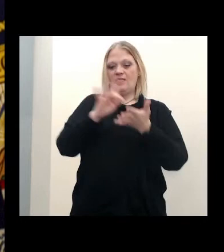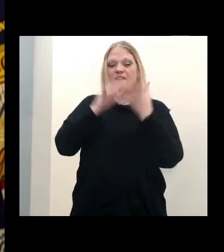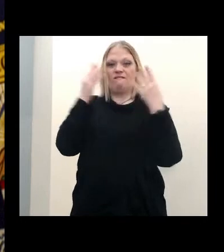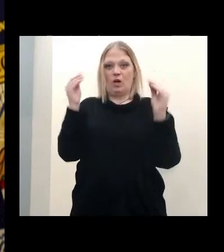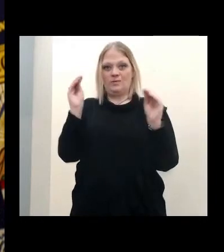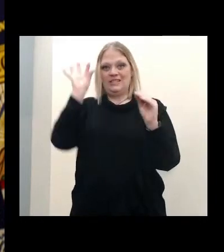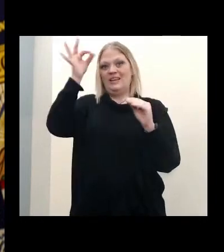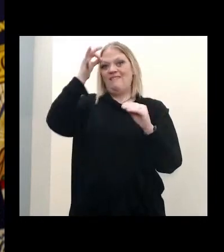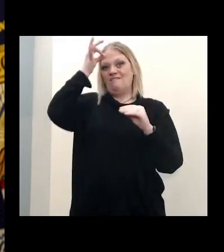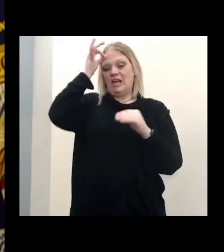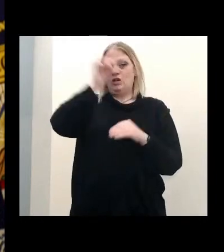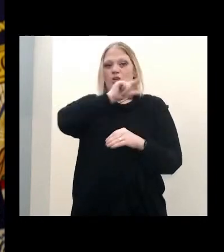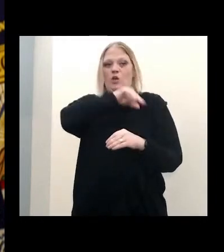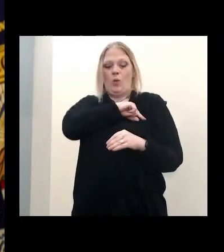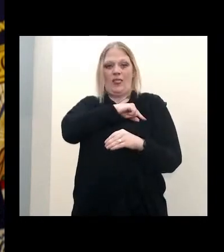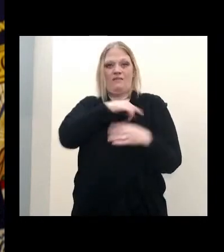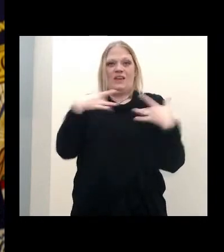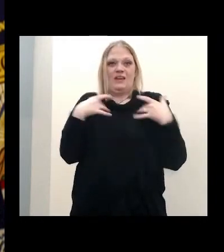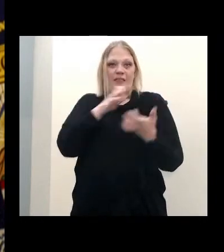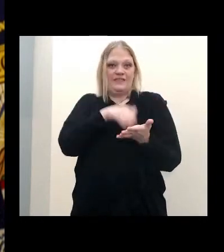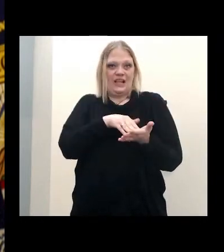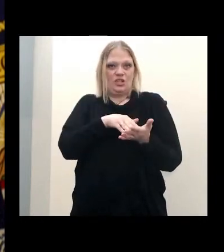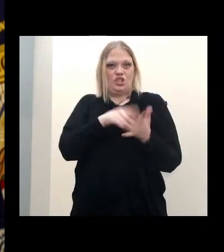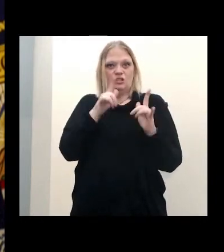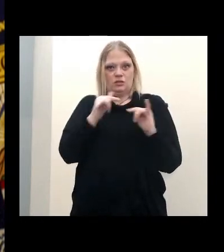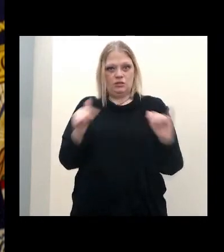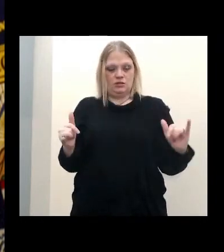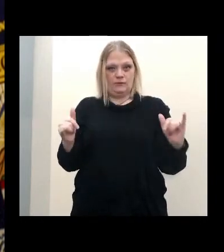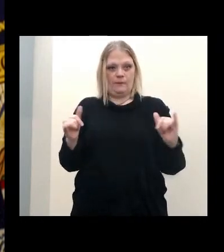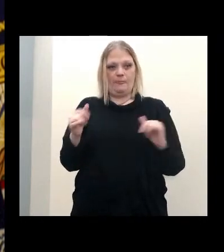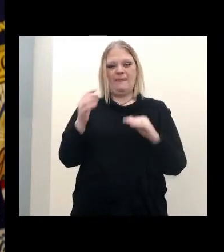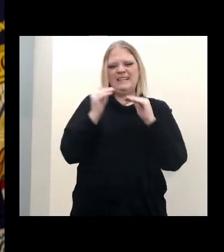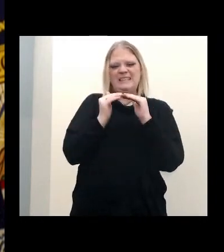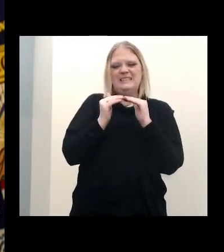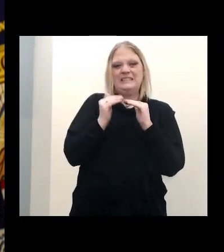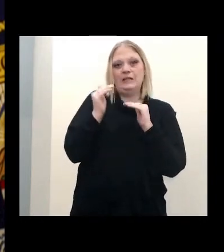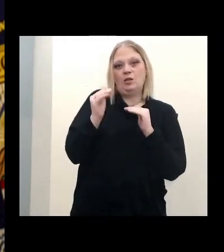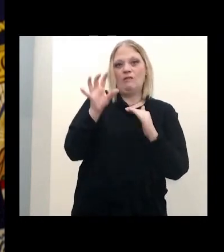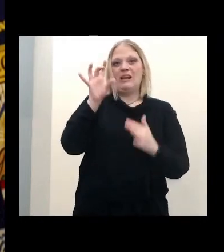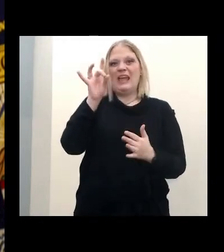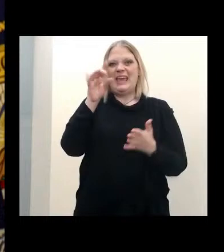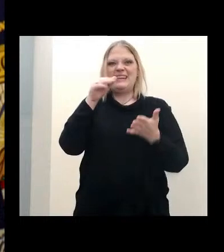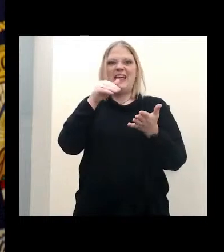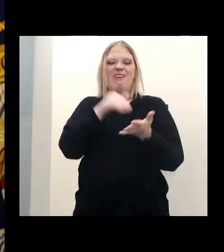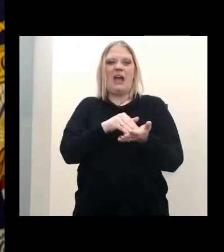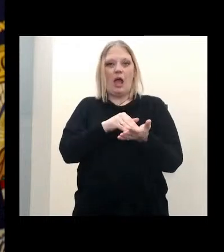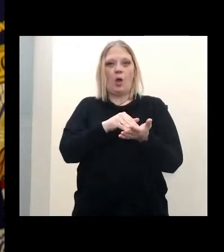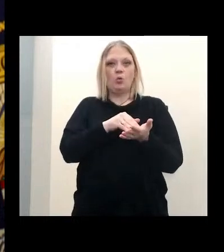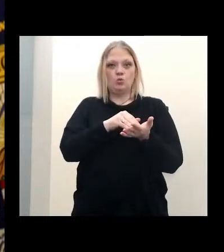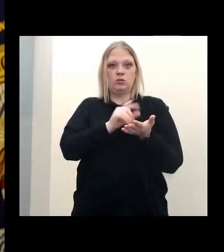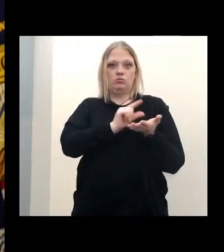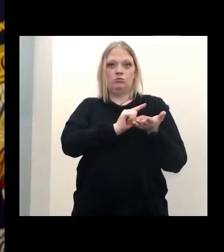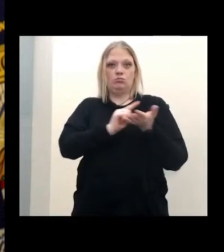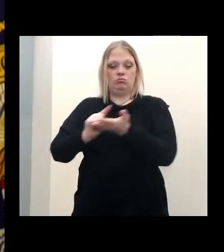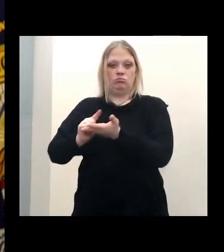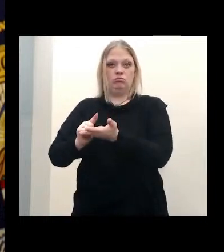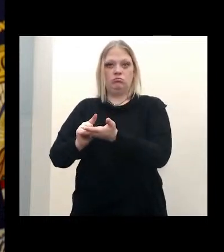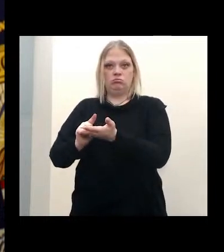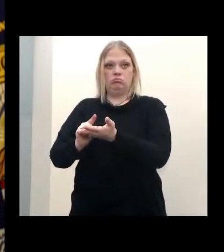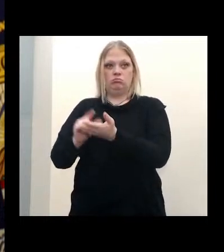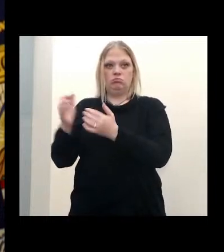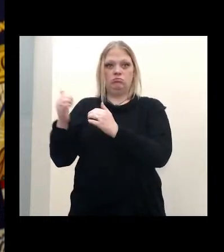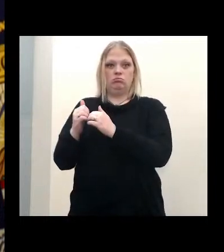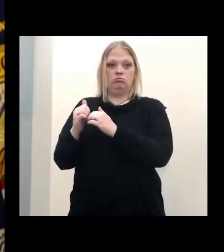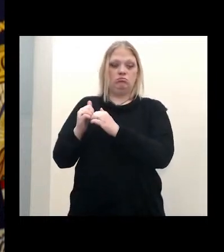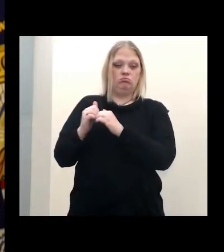federally qualified health centers, and others, there was a little over 8,000 doses sent for